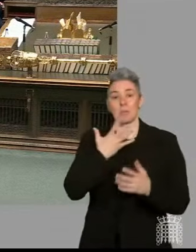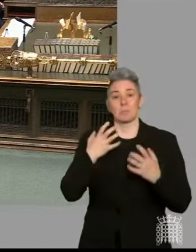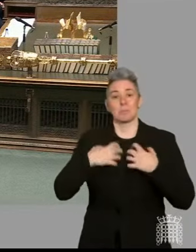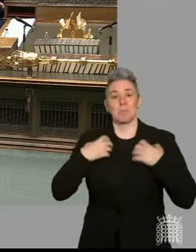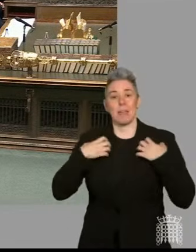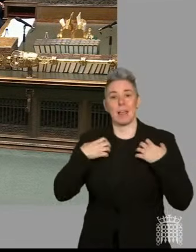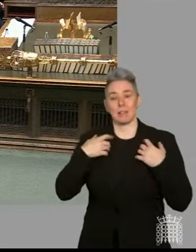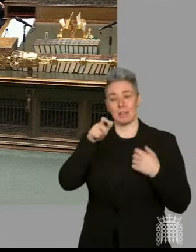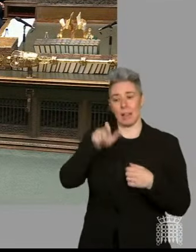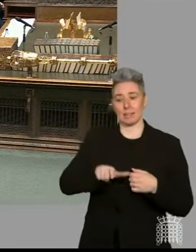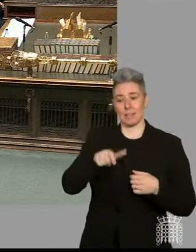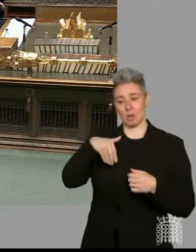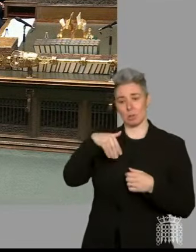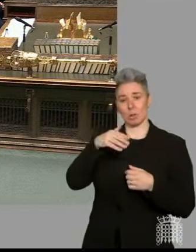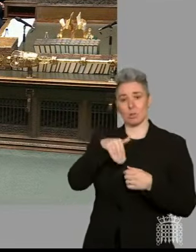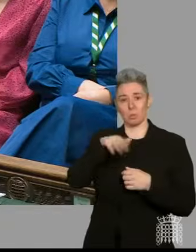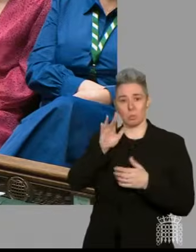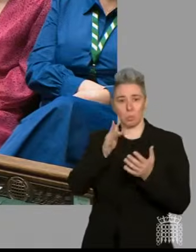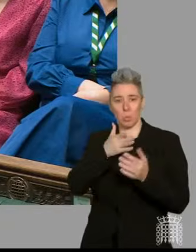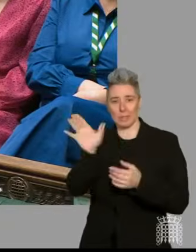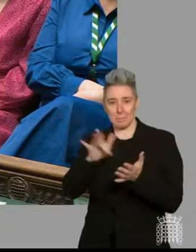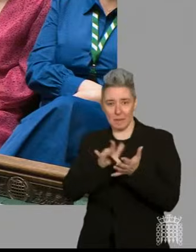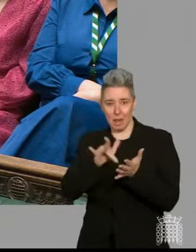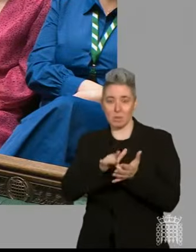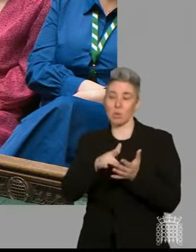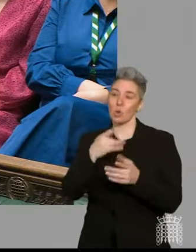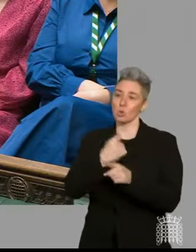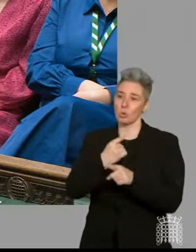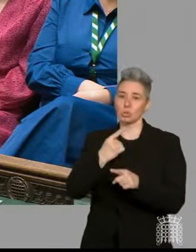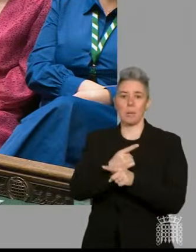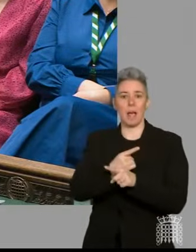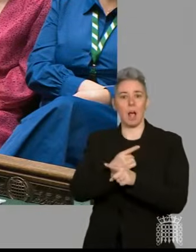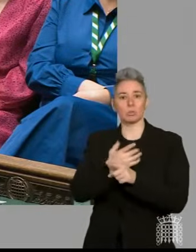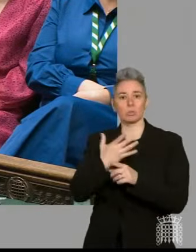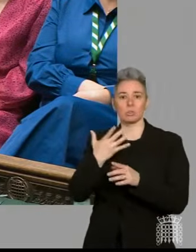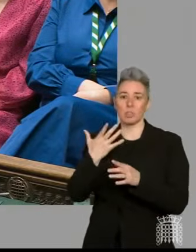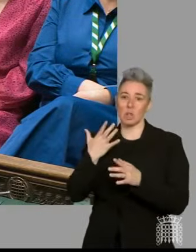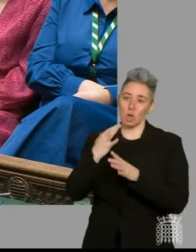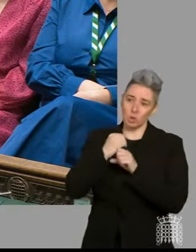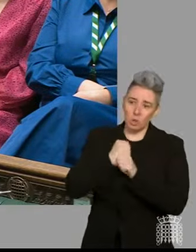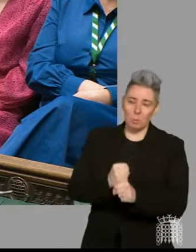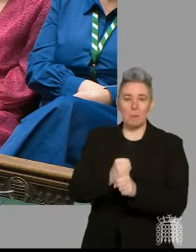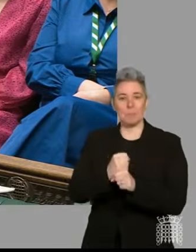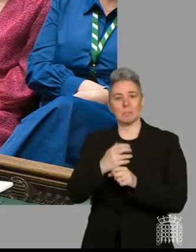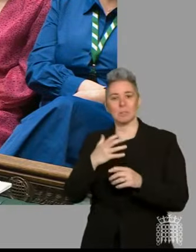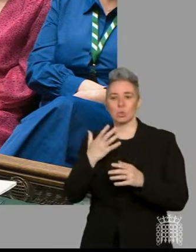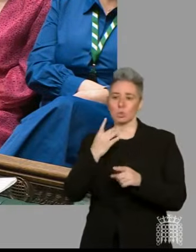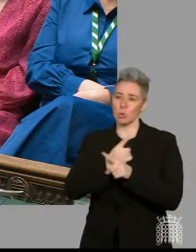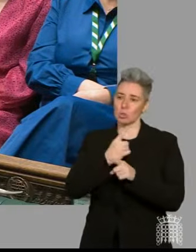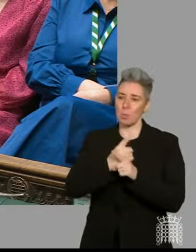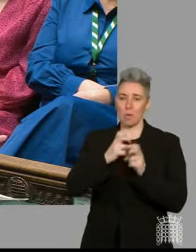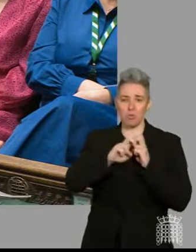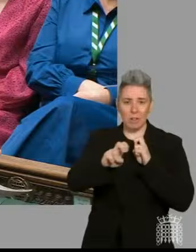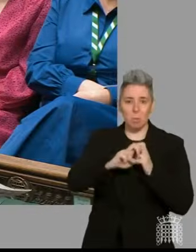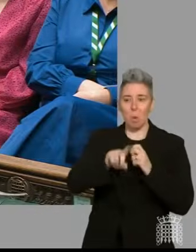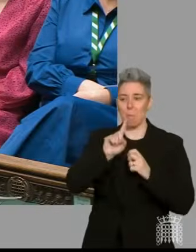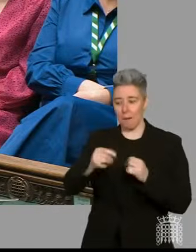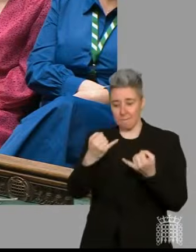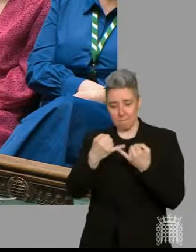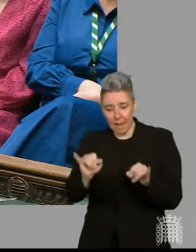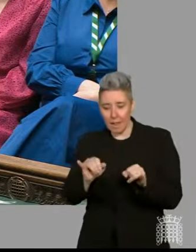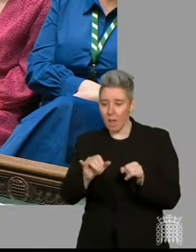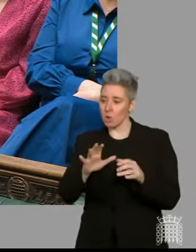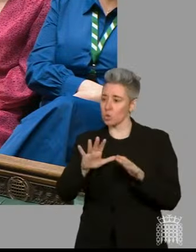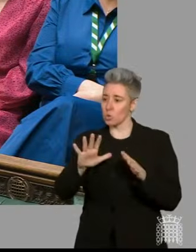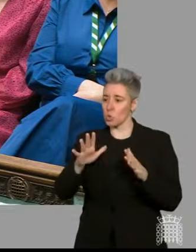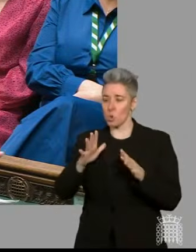precious Greenbelt. He talks about transport, but he fails to commit to reopening Aldridge train station. And he committed to